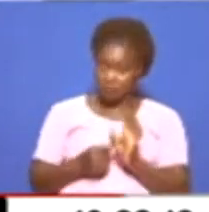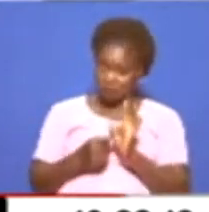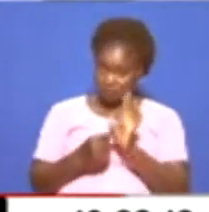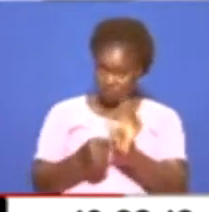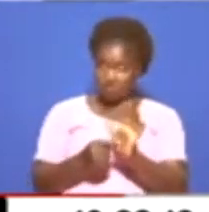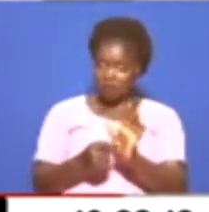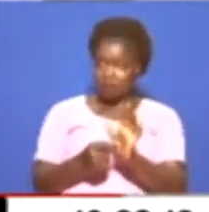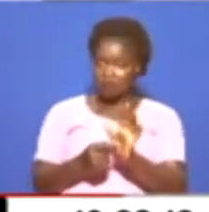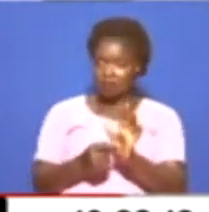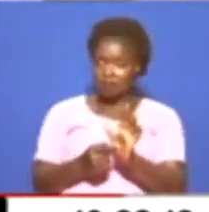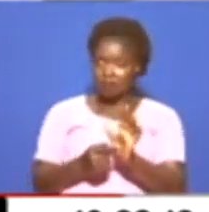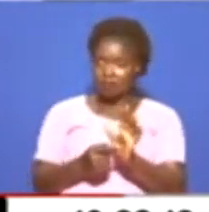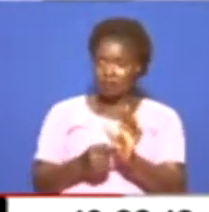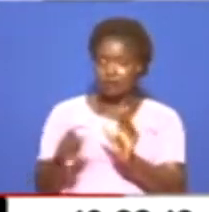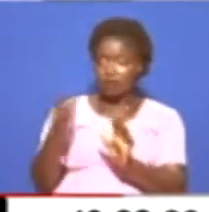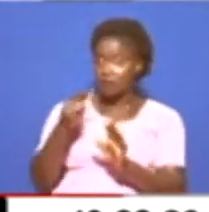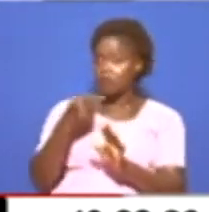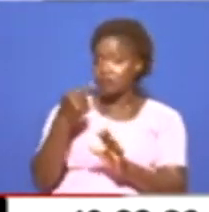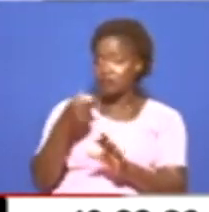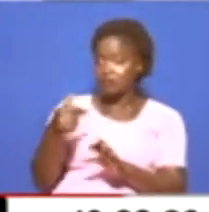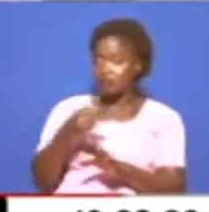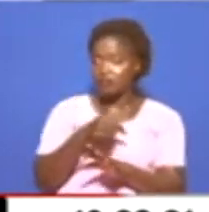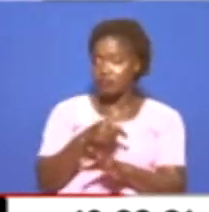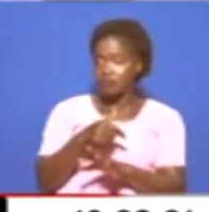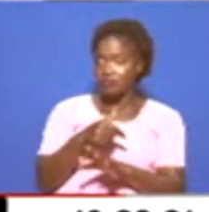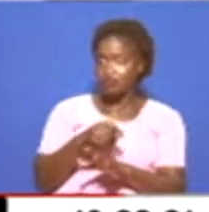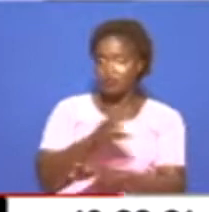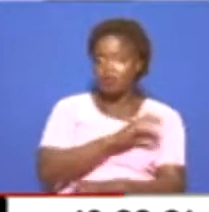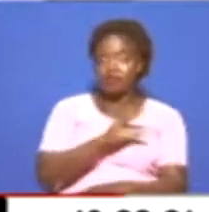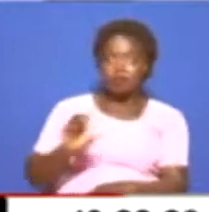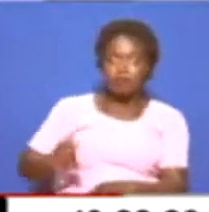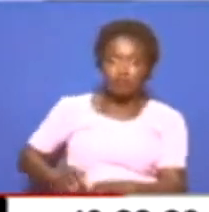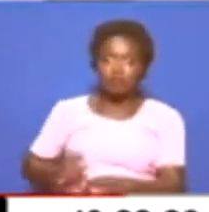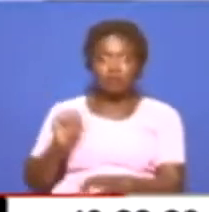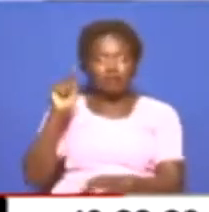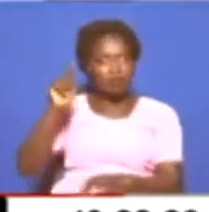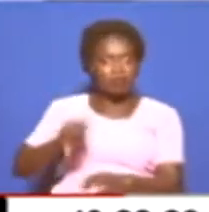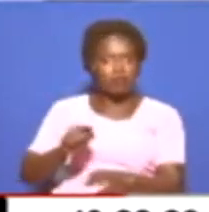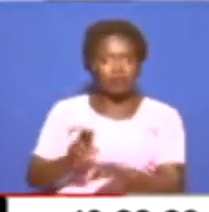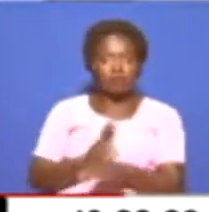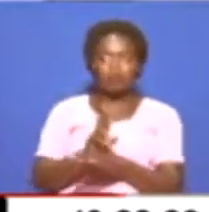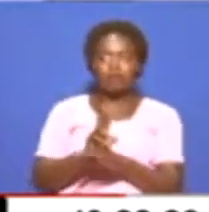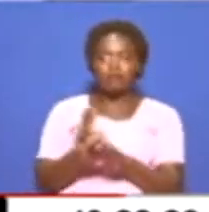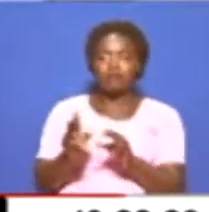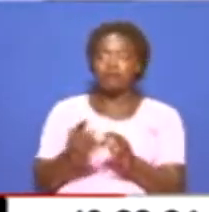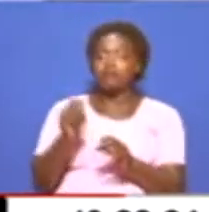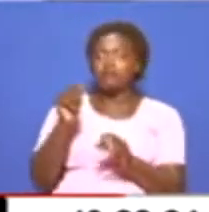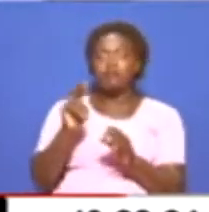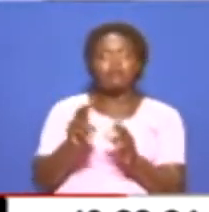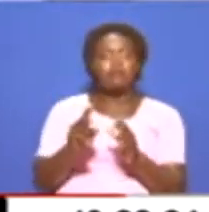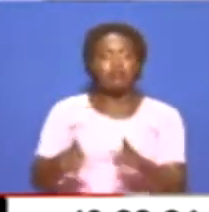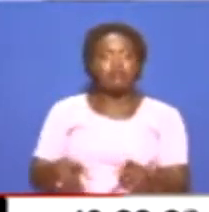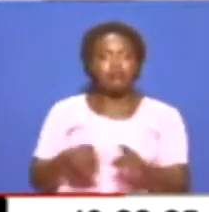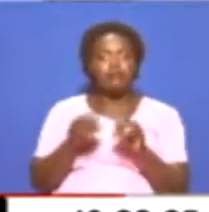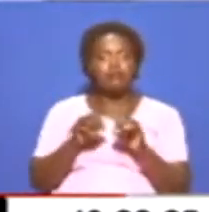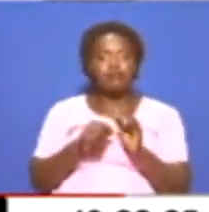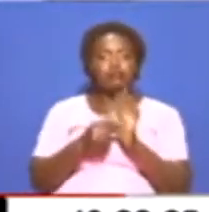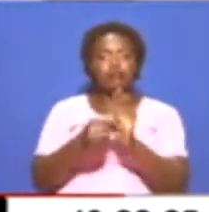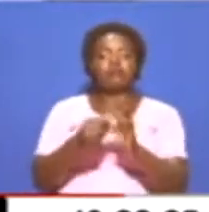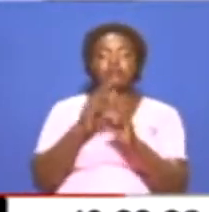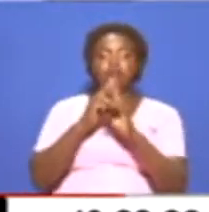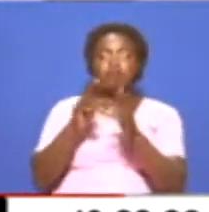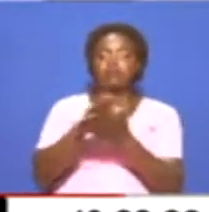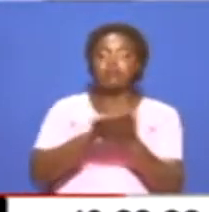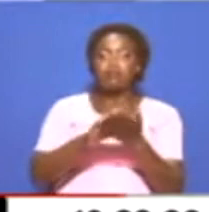to the extent that the law is telling us that the commission cannot use the broadcasted or live streamed results mm-hmm. as a basis for